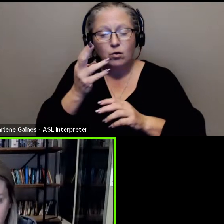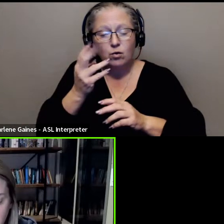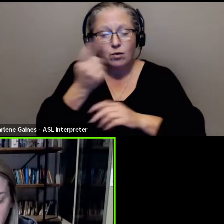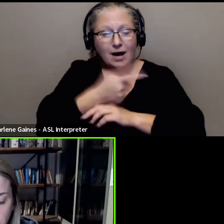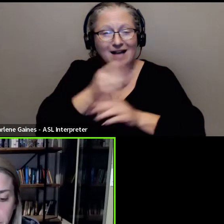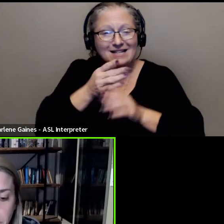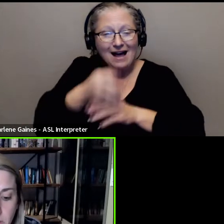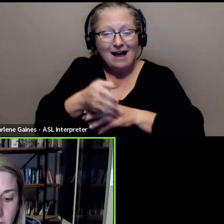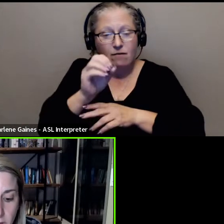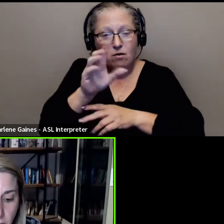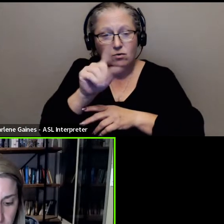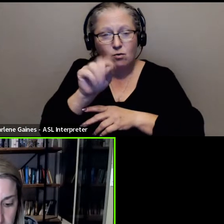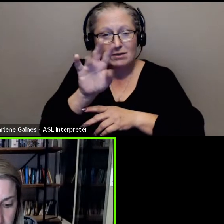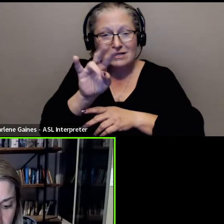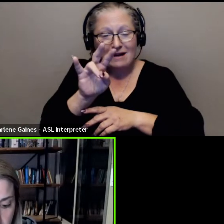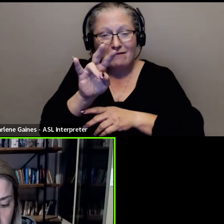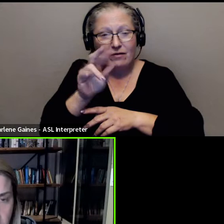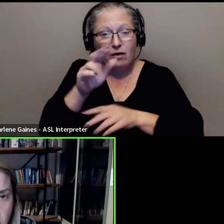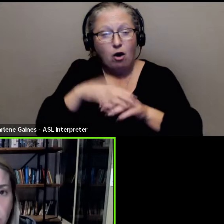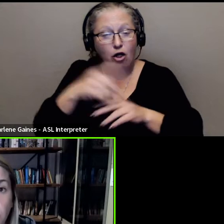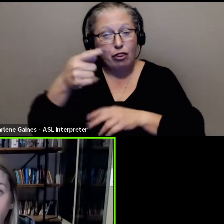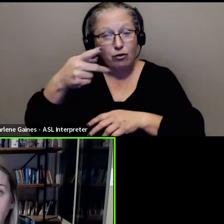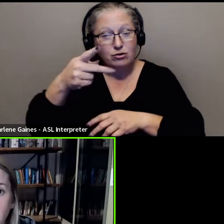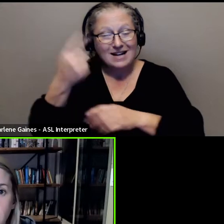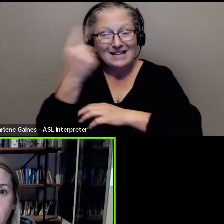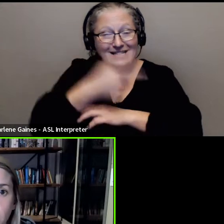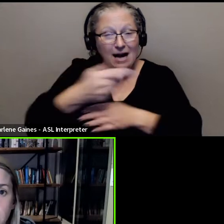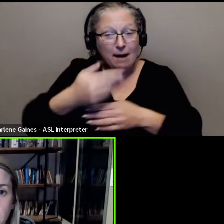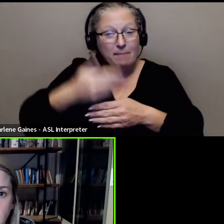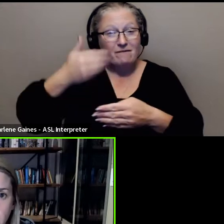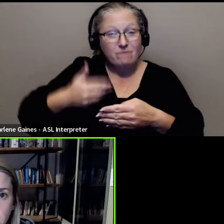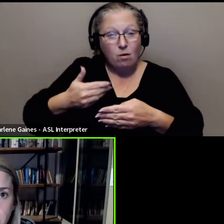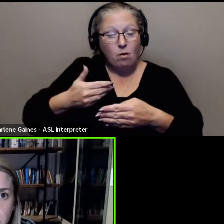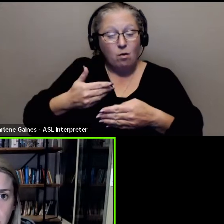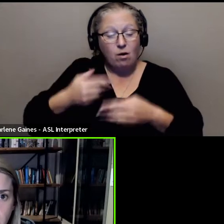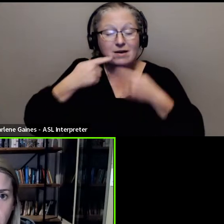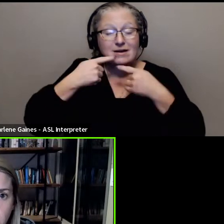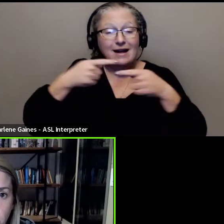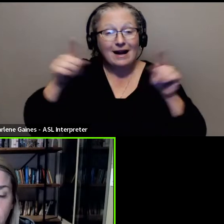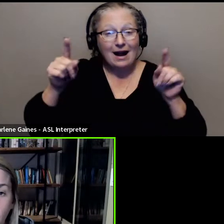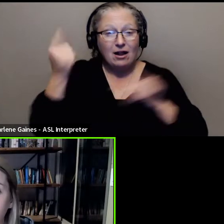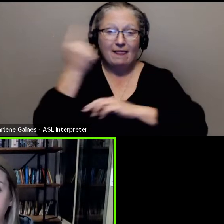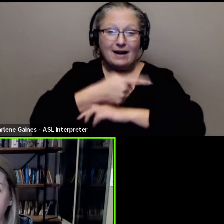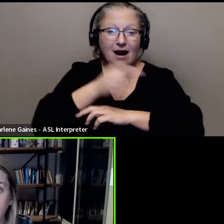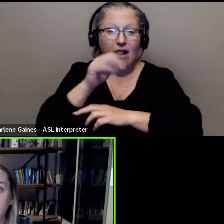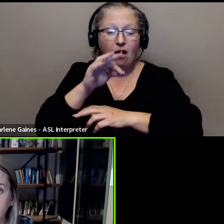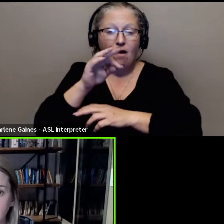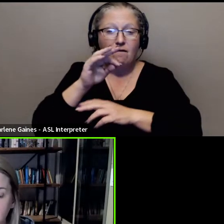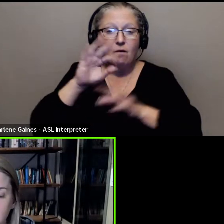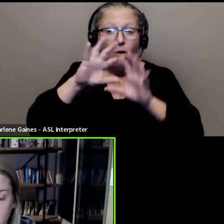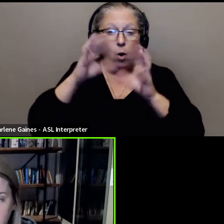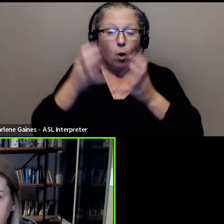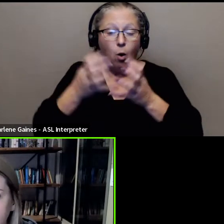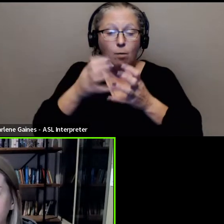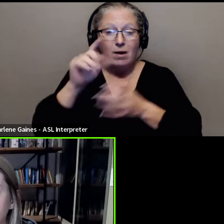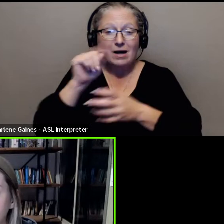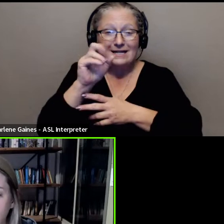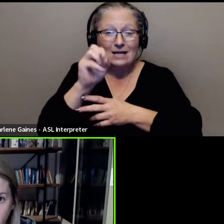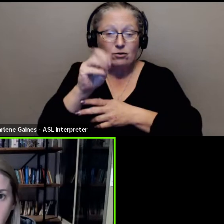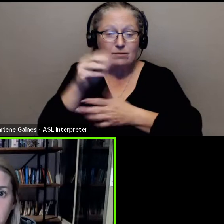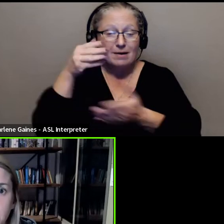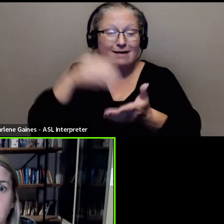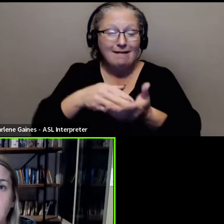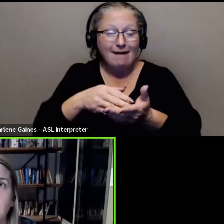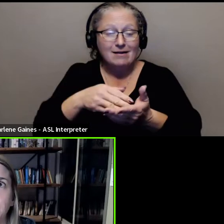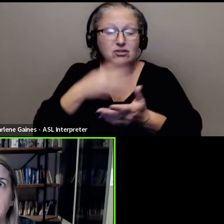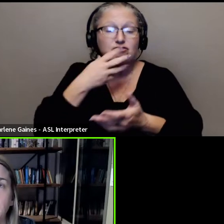October 7th, on Thursday, a day before what was declared as the day of global terrorism against Jews,